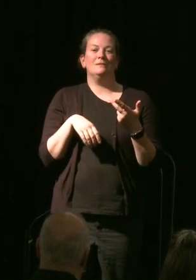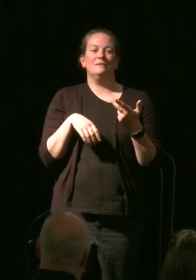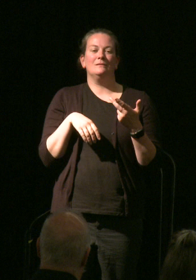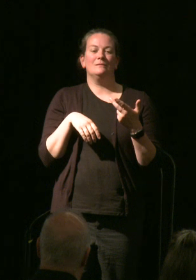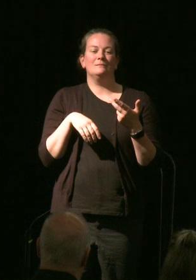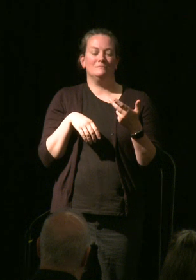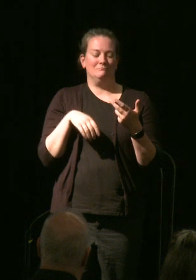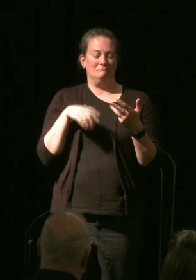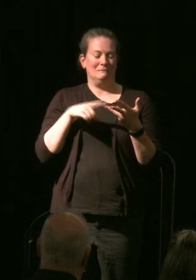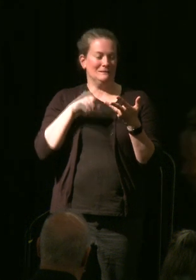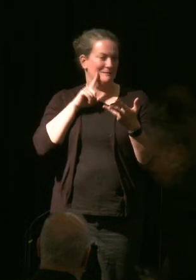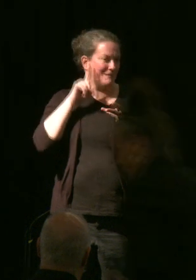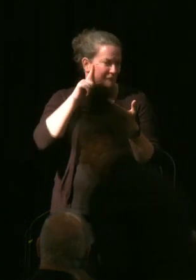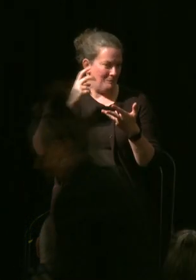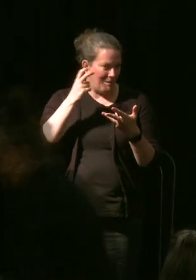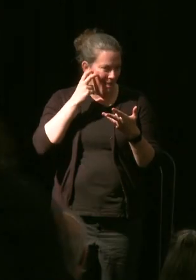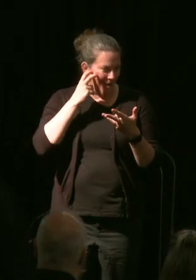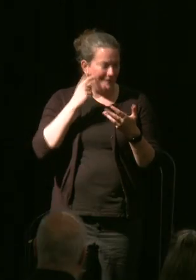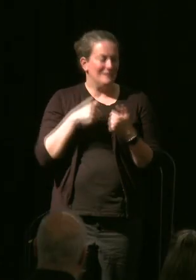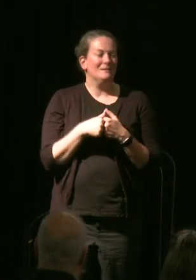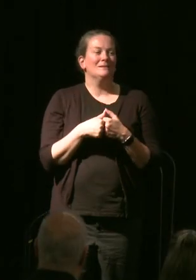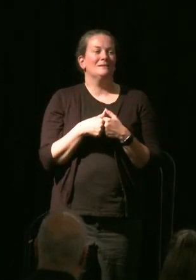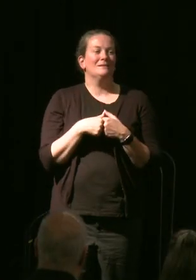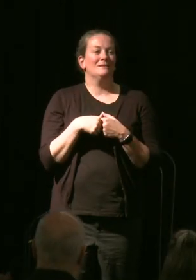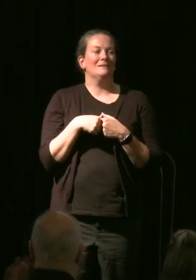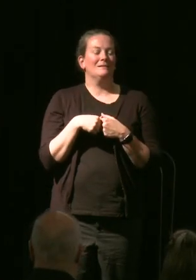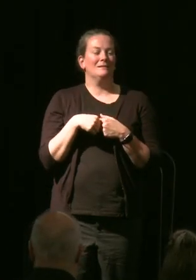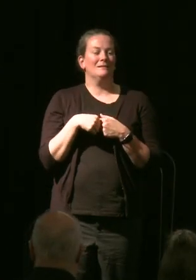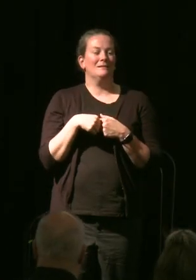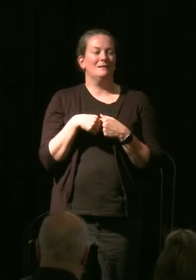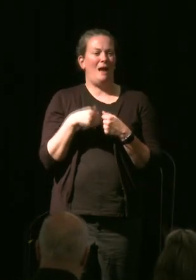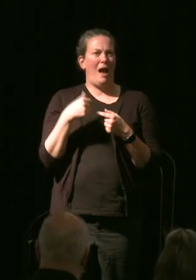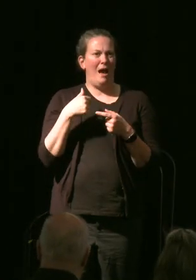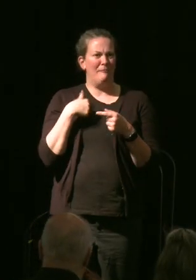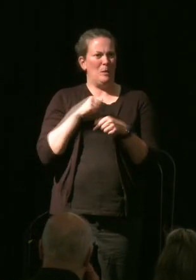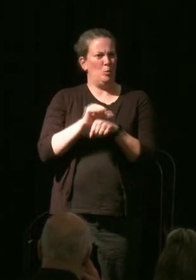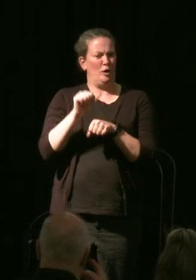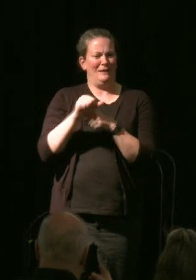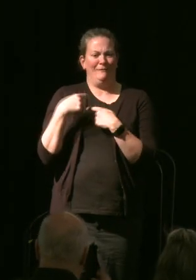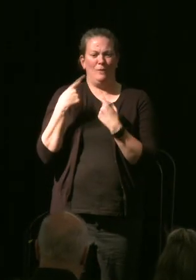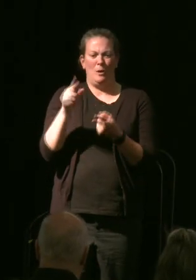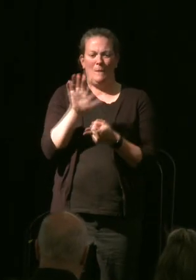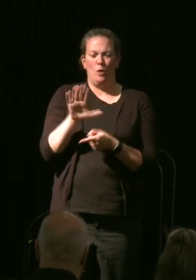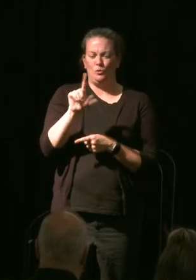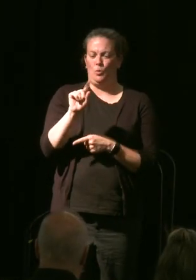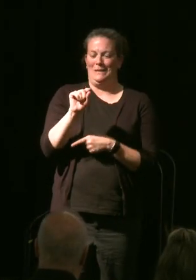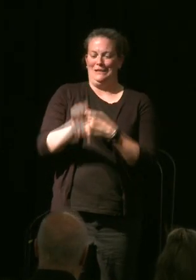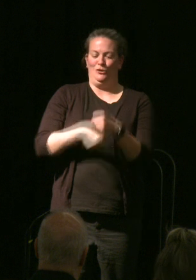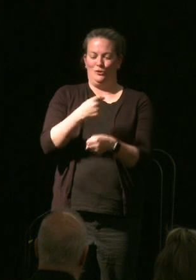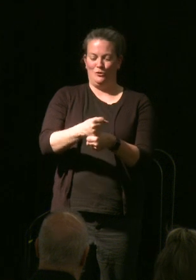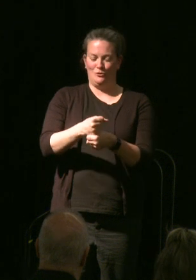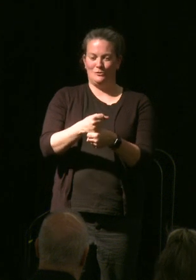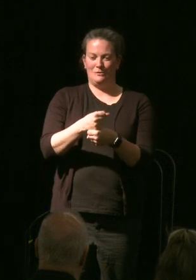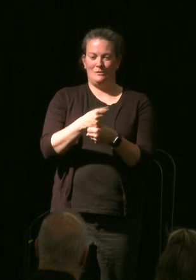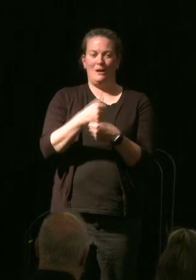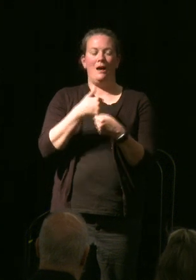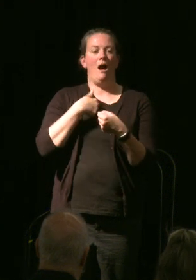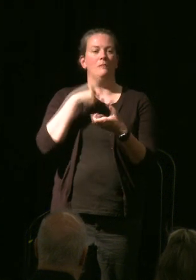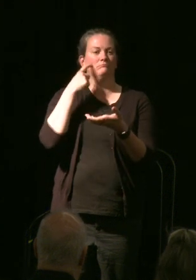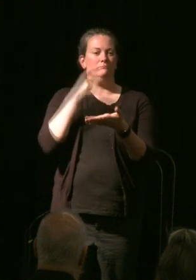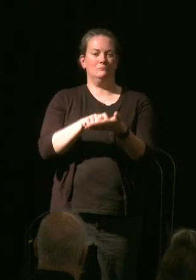the years, and I've now been in practice for just about 20 years, that there is a